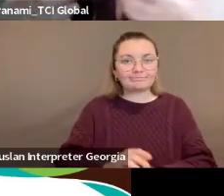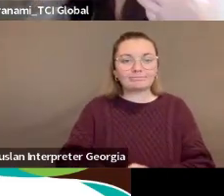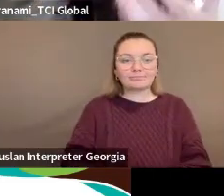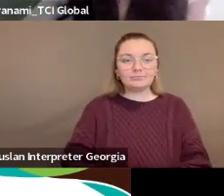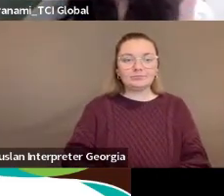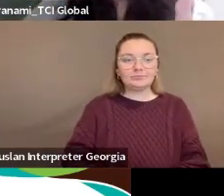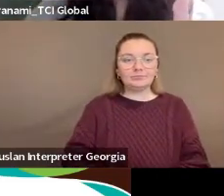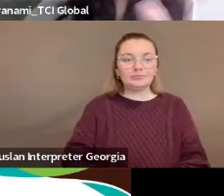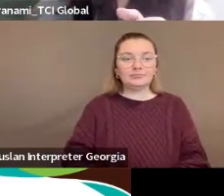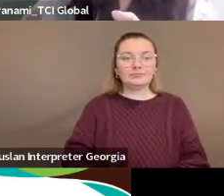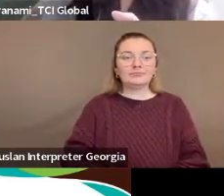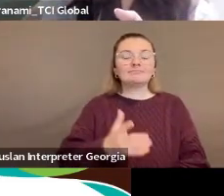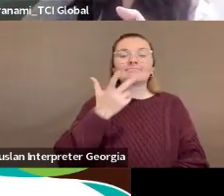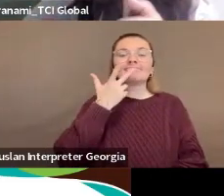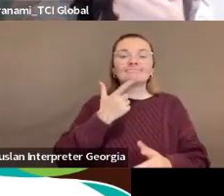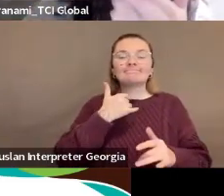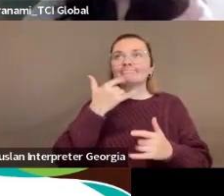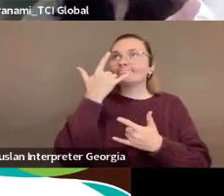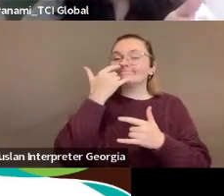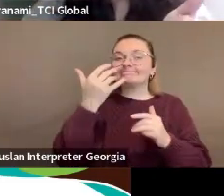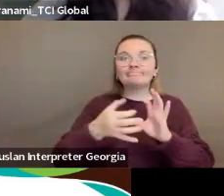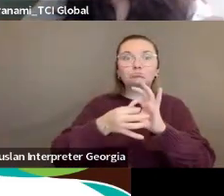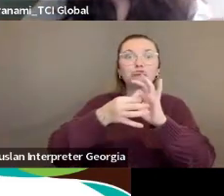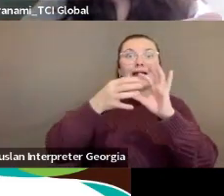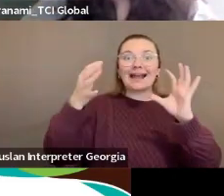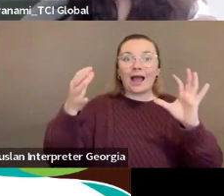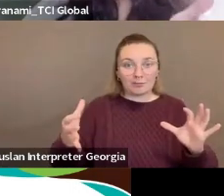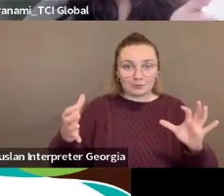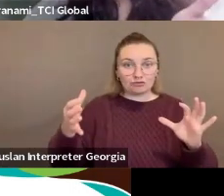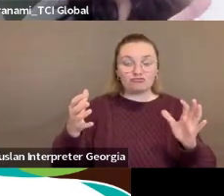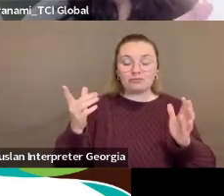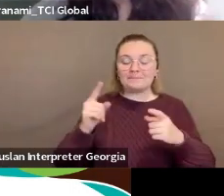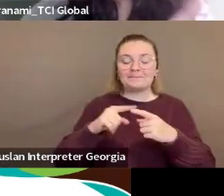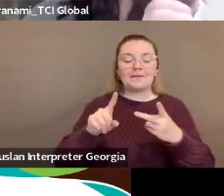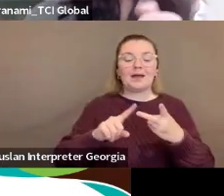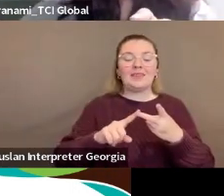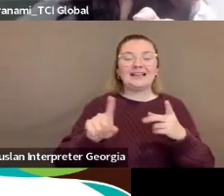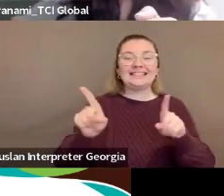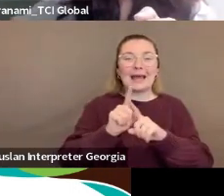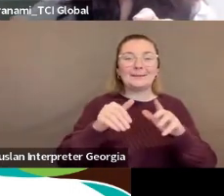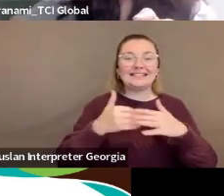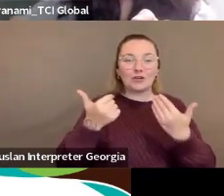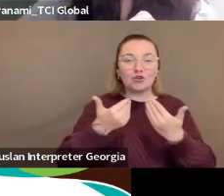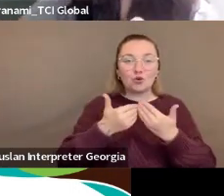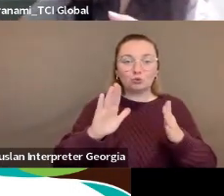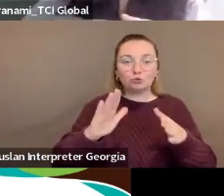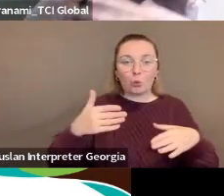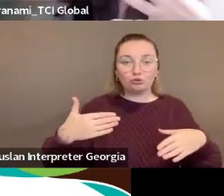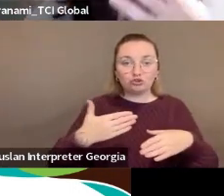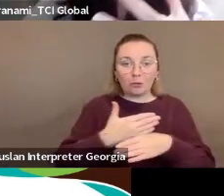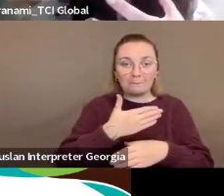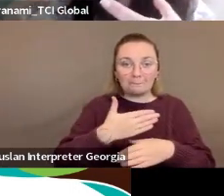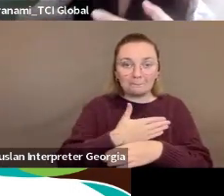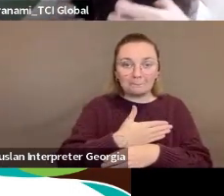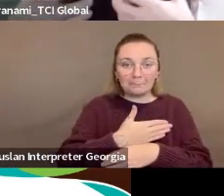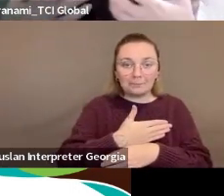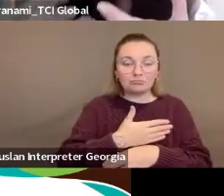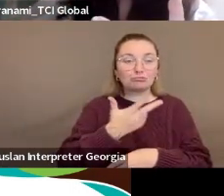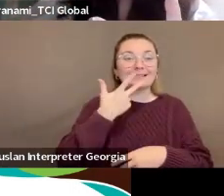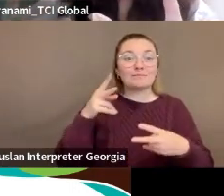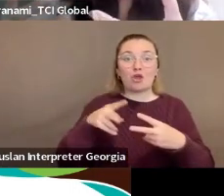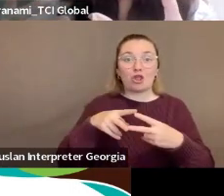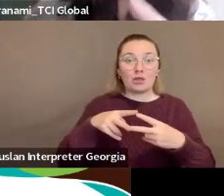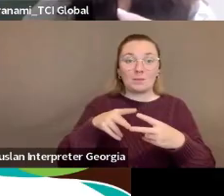a major breakup and if you've just lost your job in the same day, and you're in a tizzy,